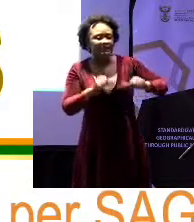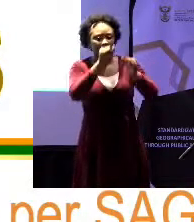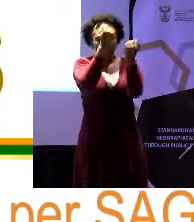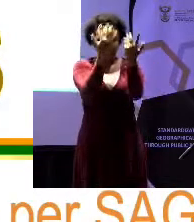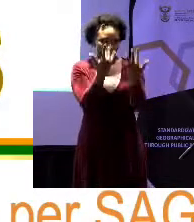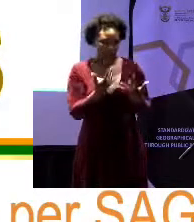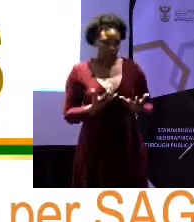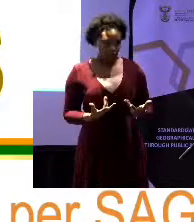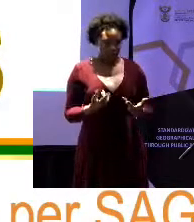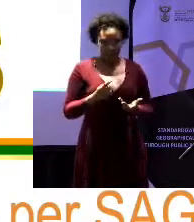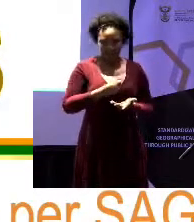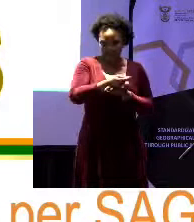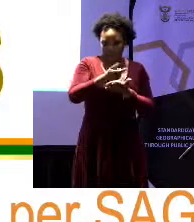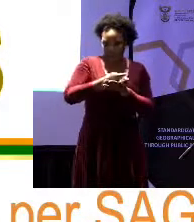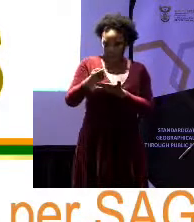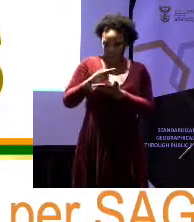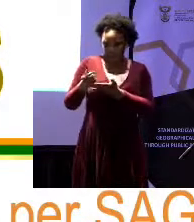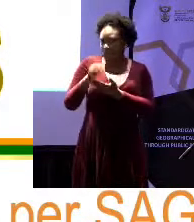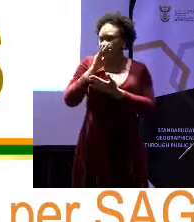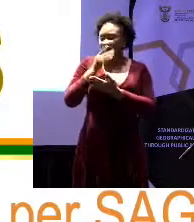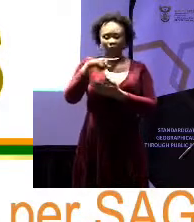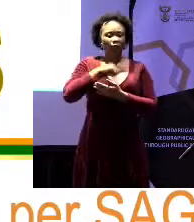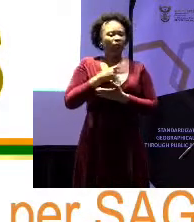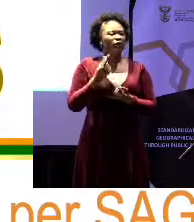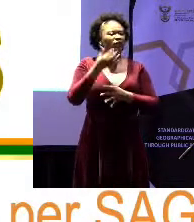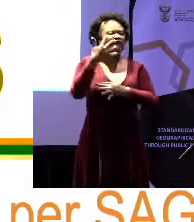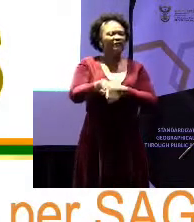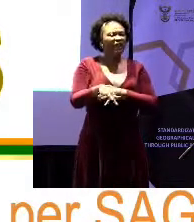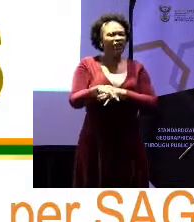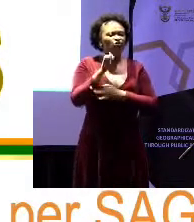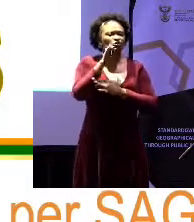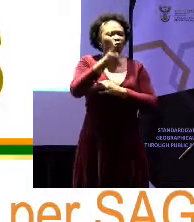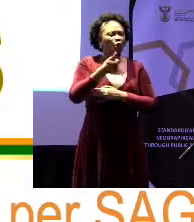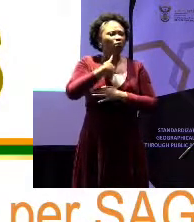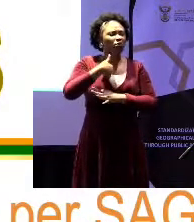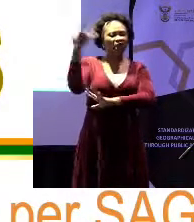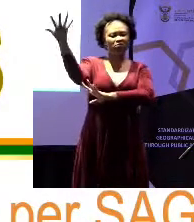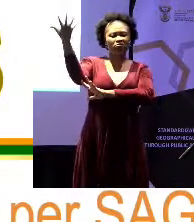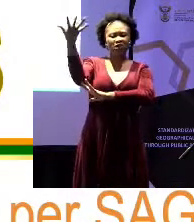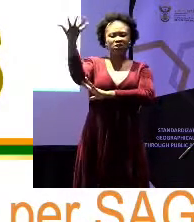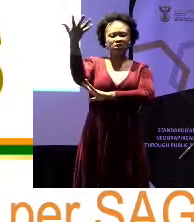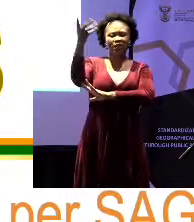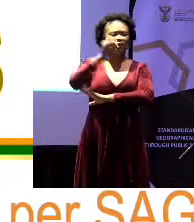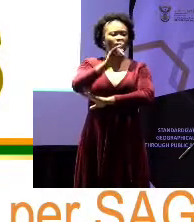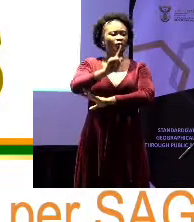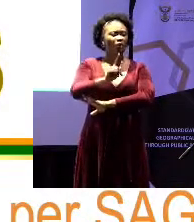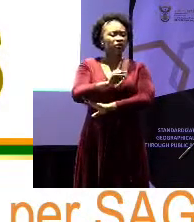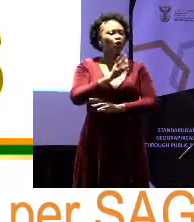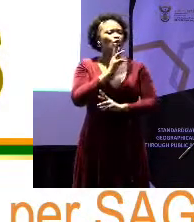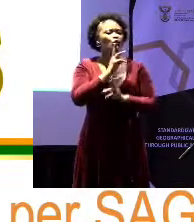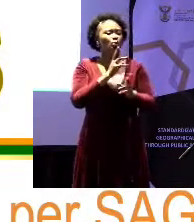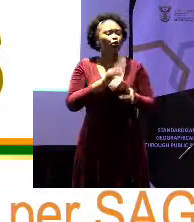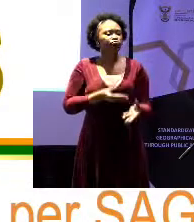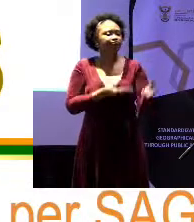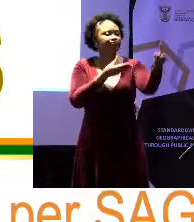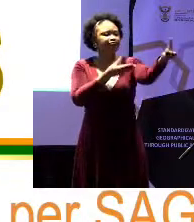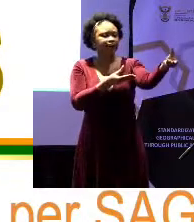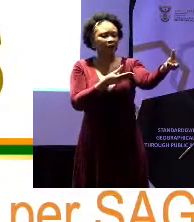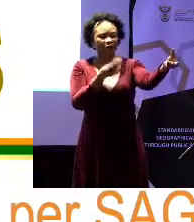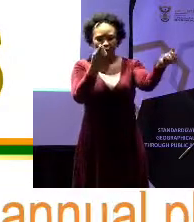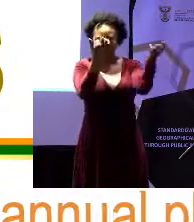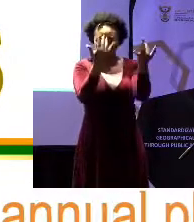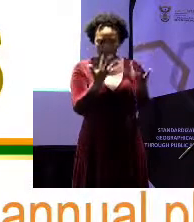that exercise. Tomorrow I'll be presenting a report on the budget expenditure for Q2.